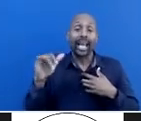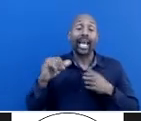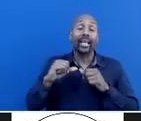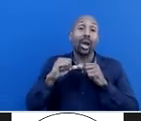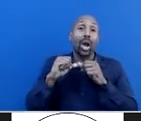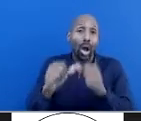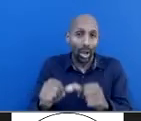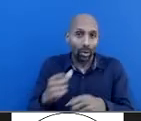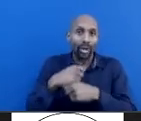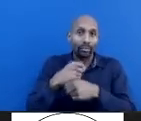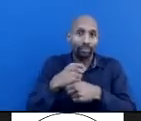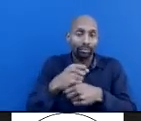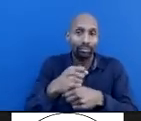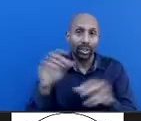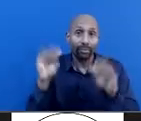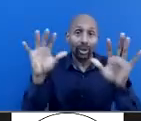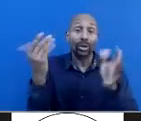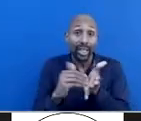blackness.